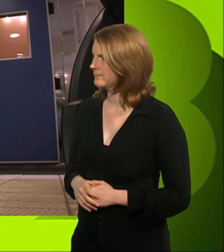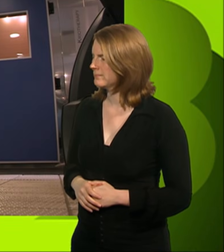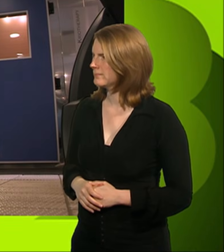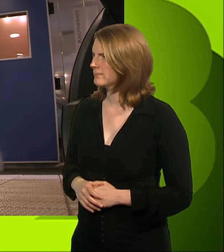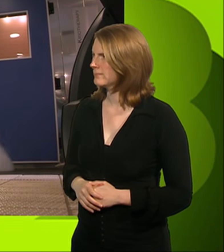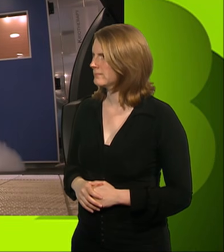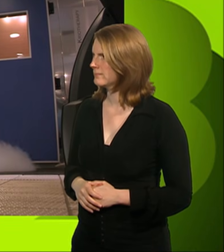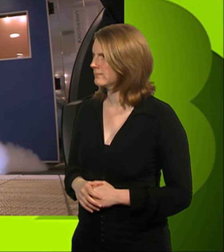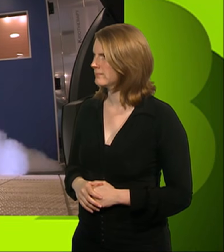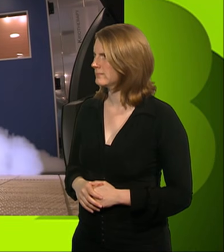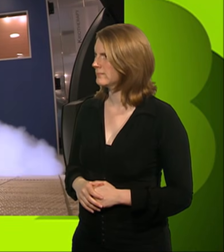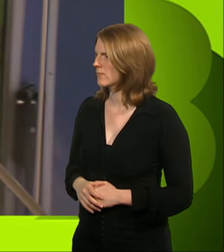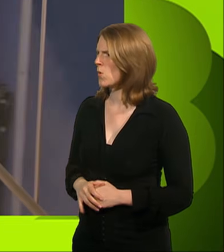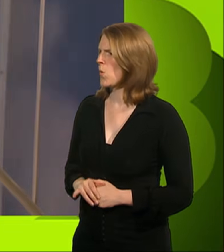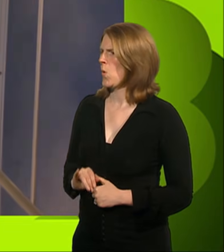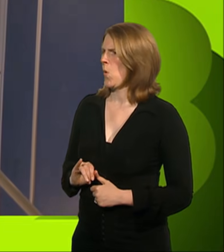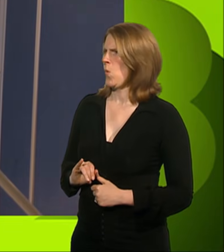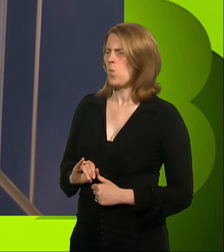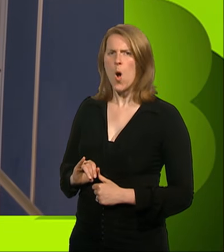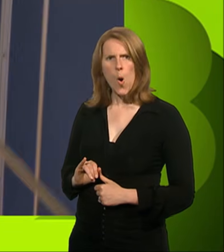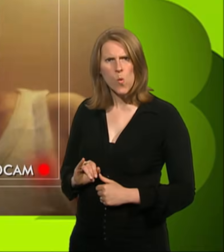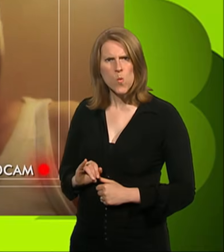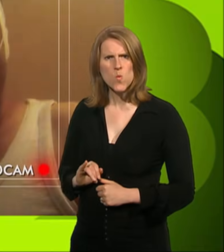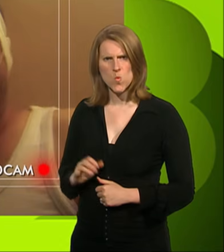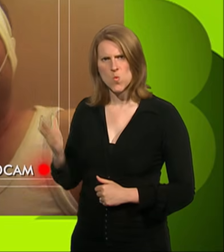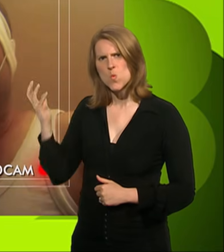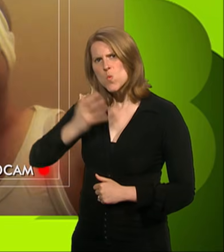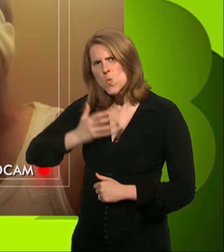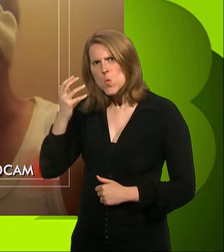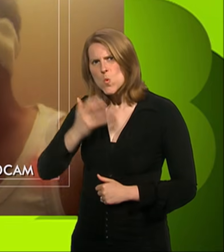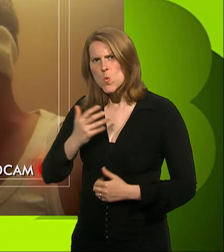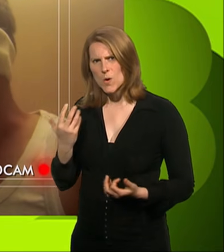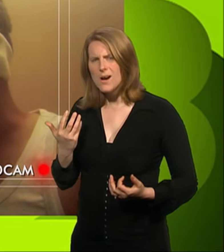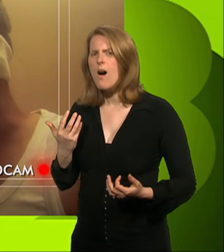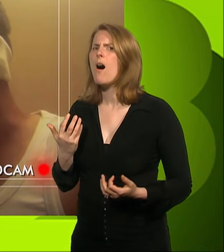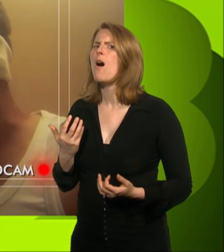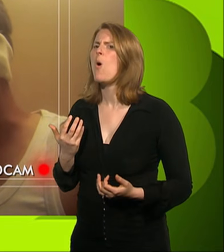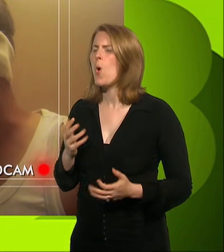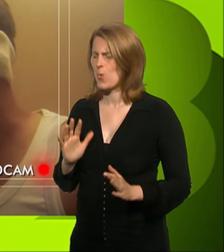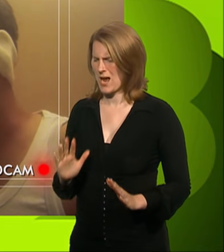Whoa. Whoa. Oh, okay.